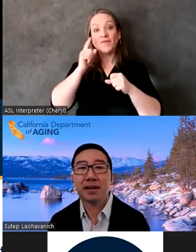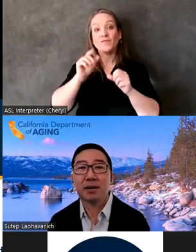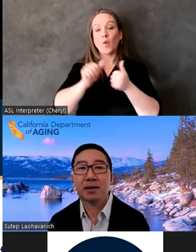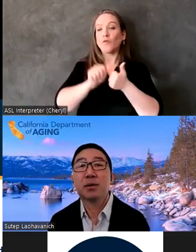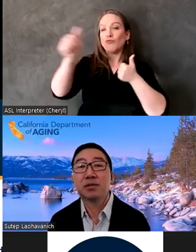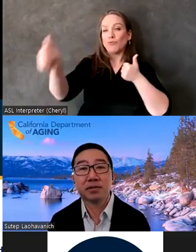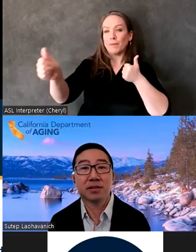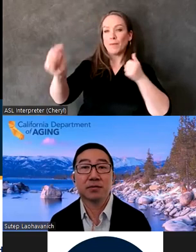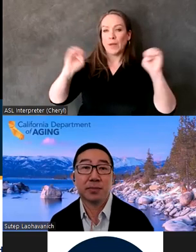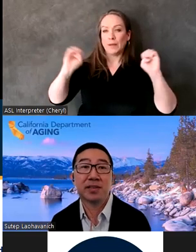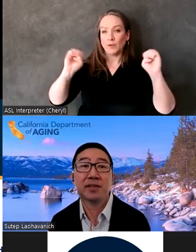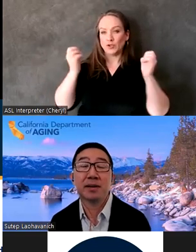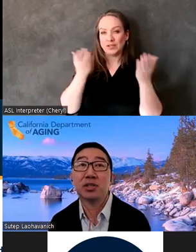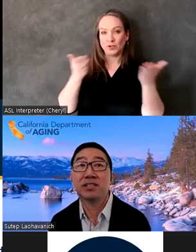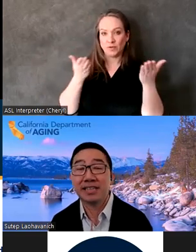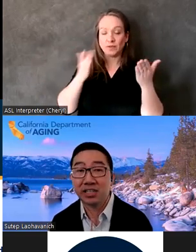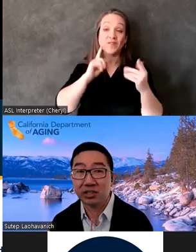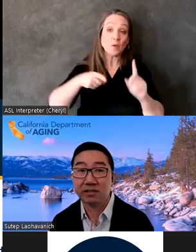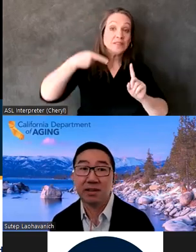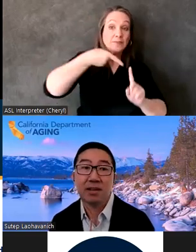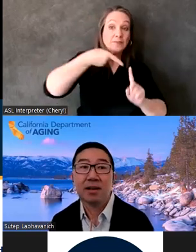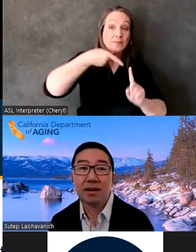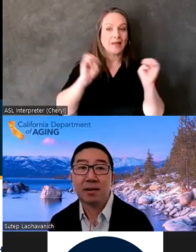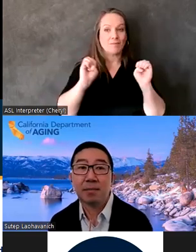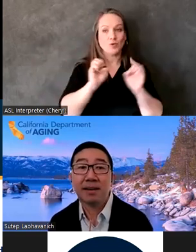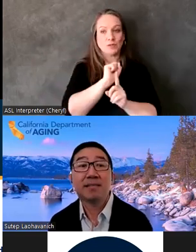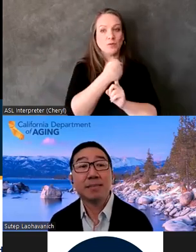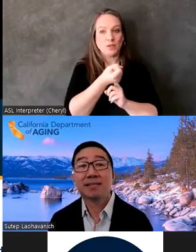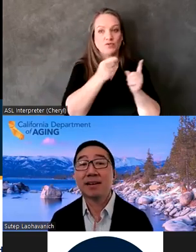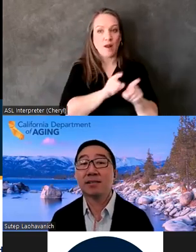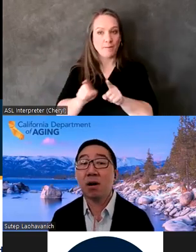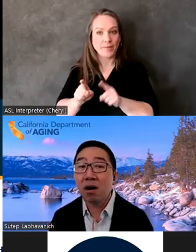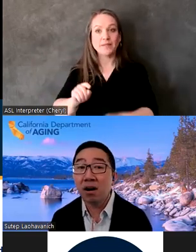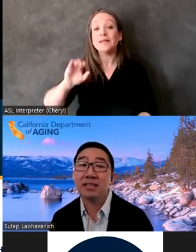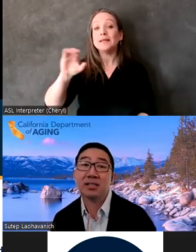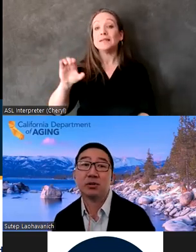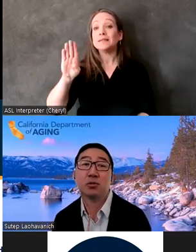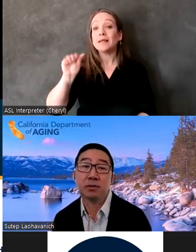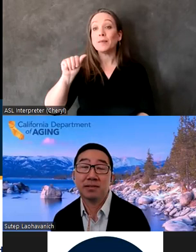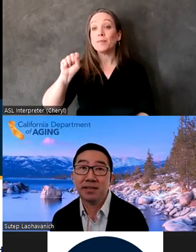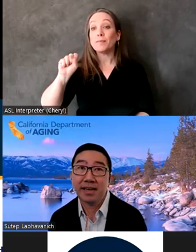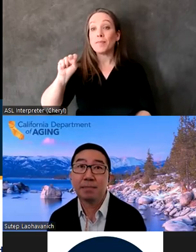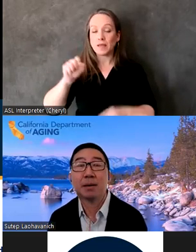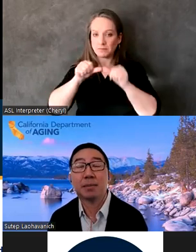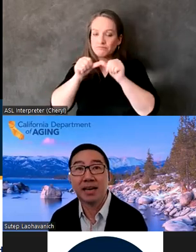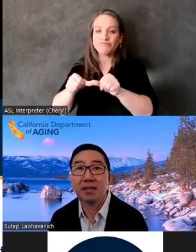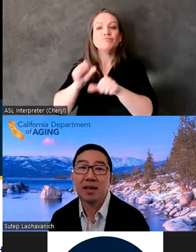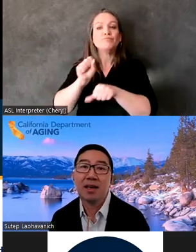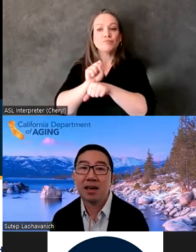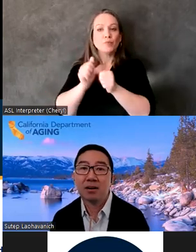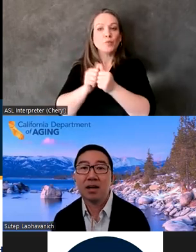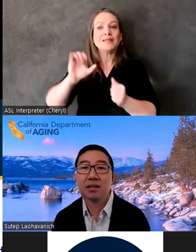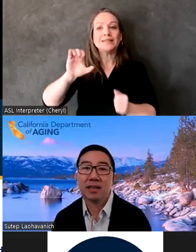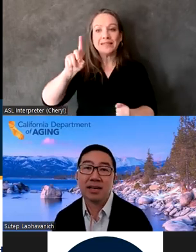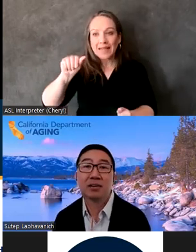specific remote services for specific emergency conditions. And CBAS sites are continuing to work with CDA, public health,